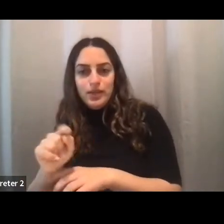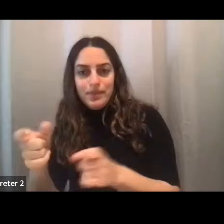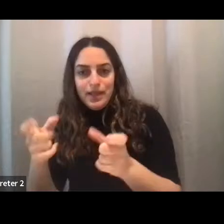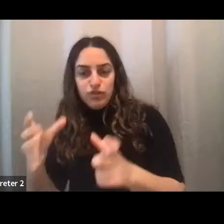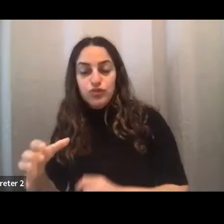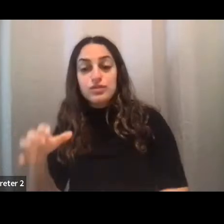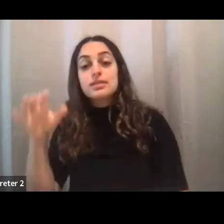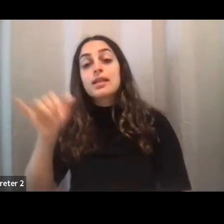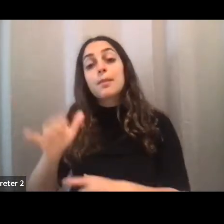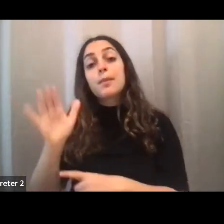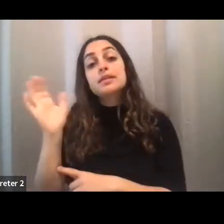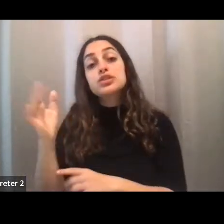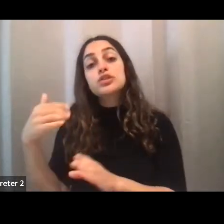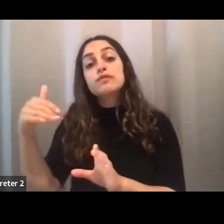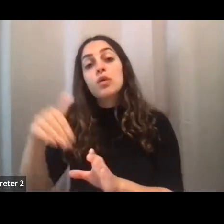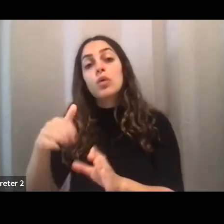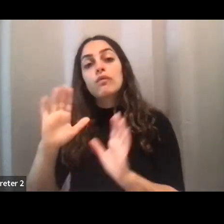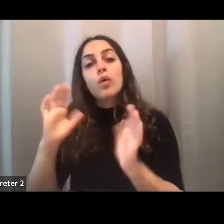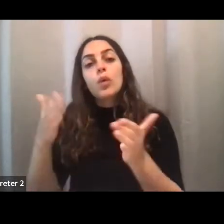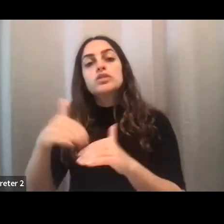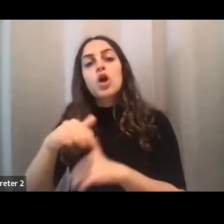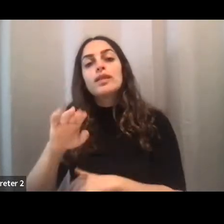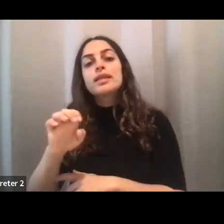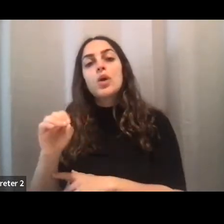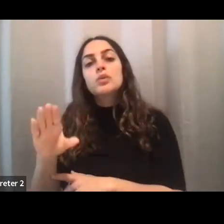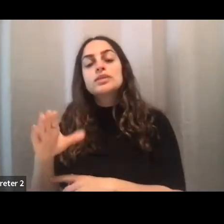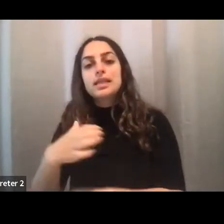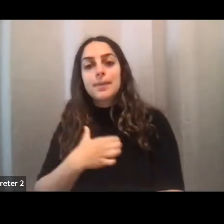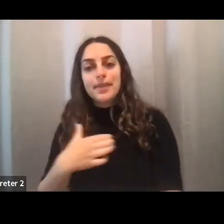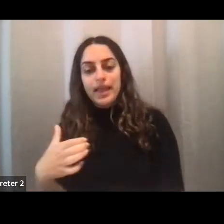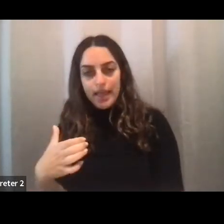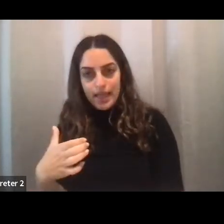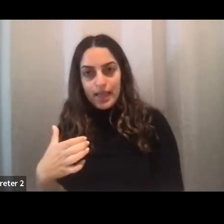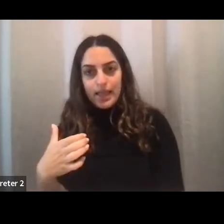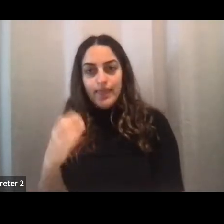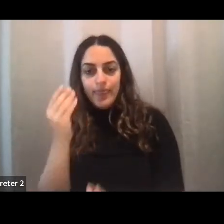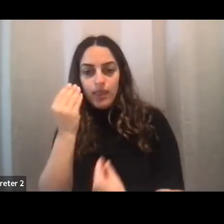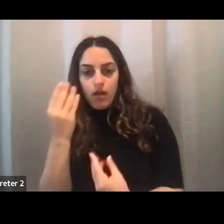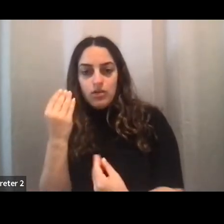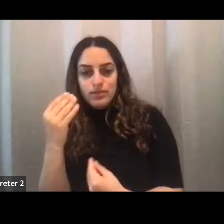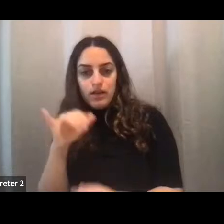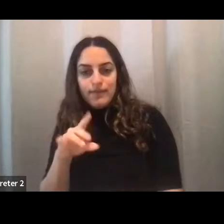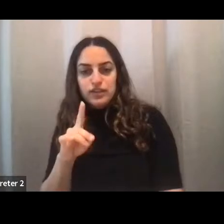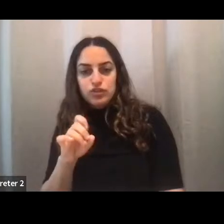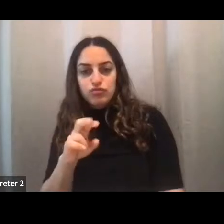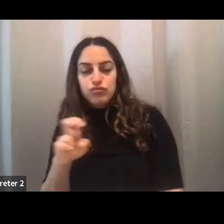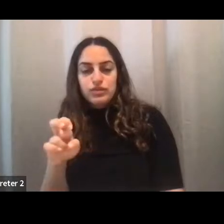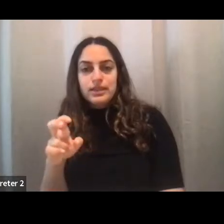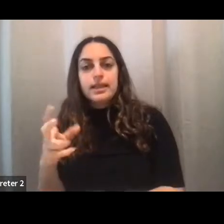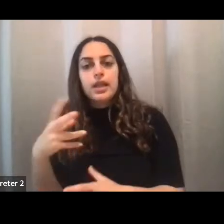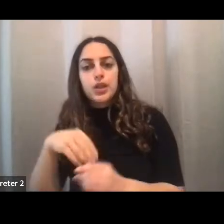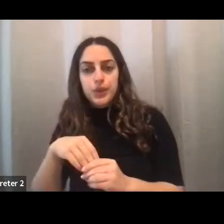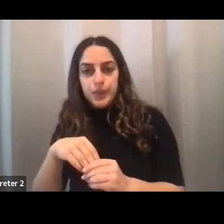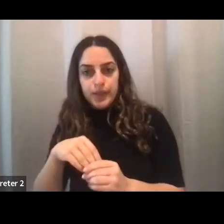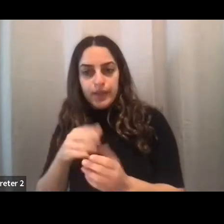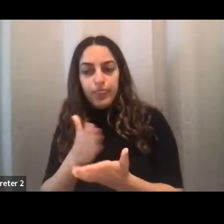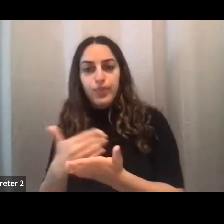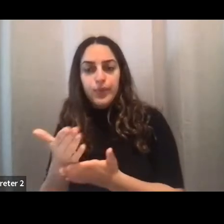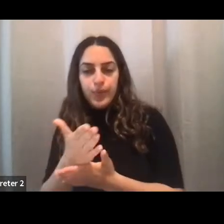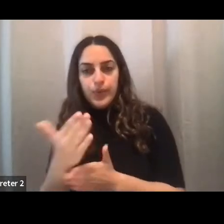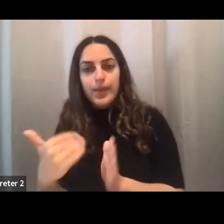focused on the eeoc complaint the content of the decree and included thorough anti-harassment